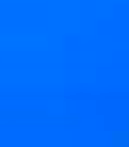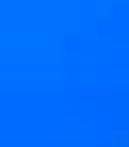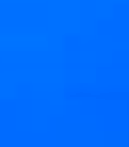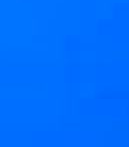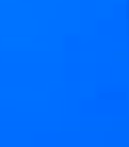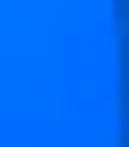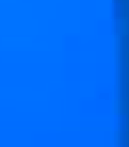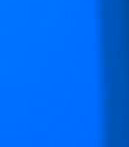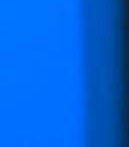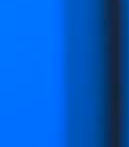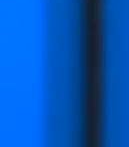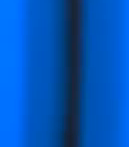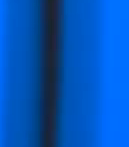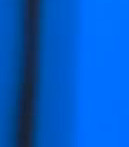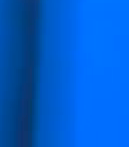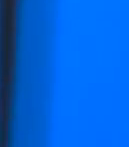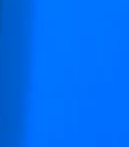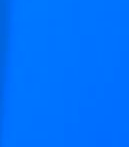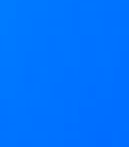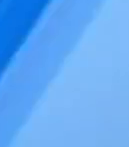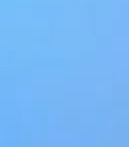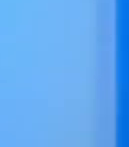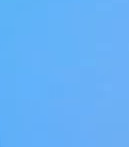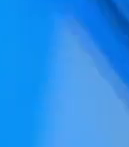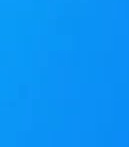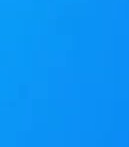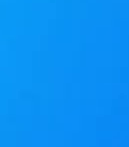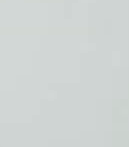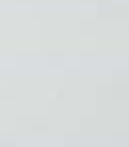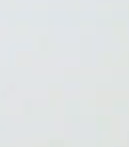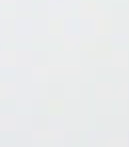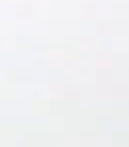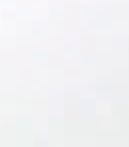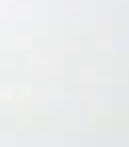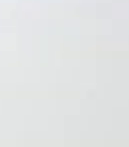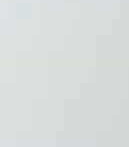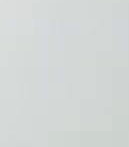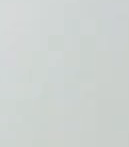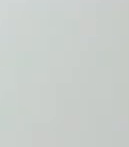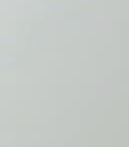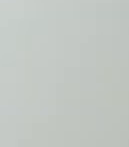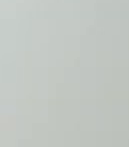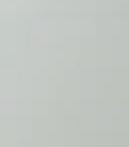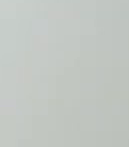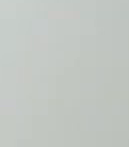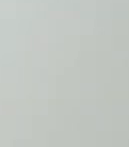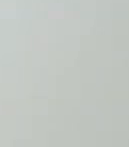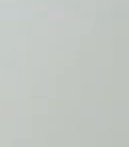ZNS Total Sports is brought to you by 4th Terrace Diagnostic Center.